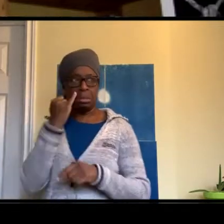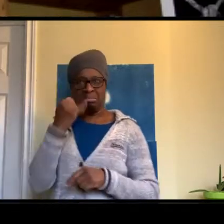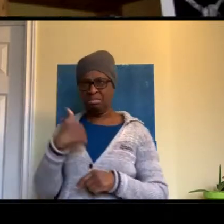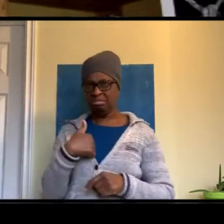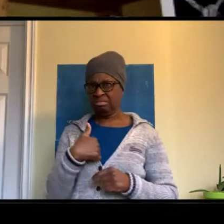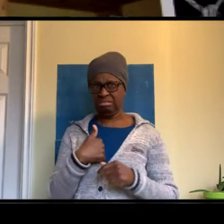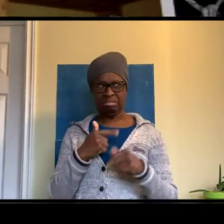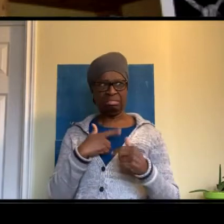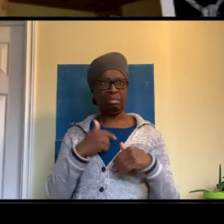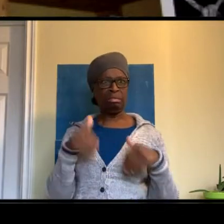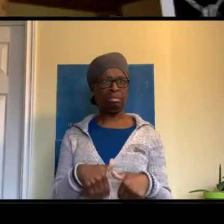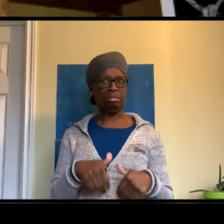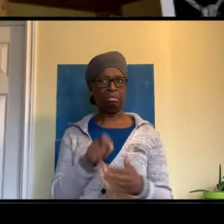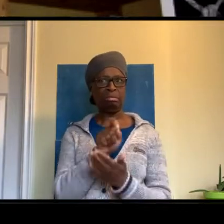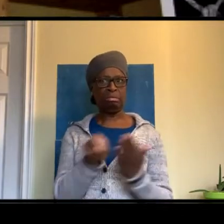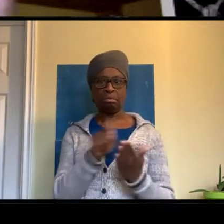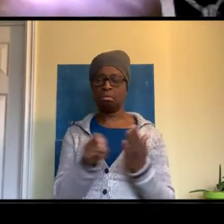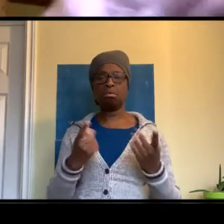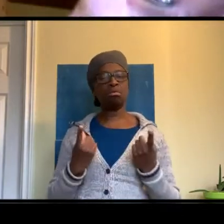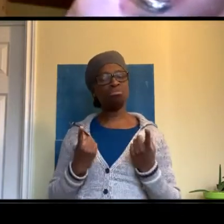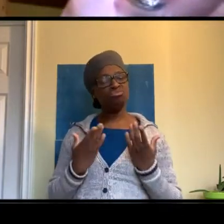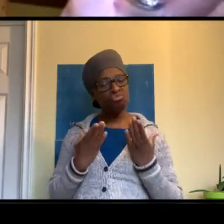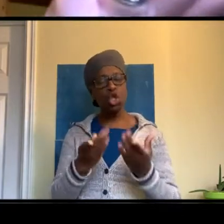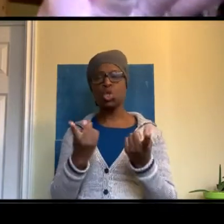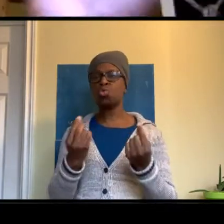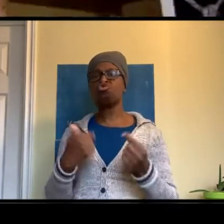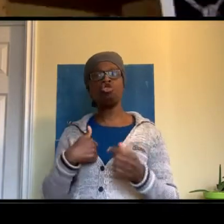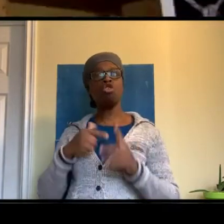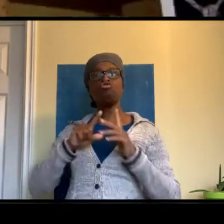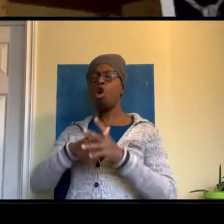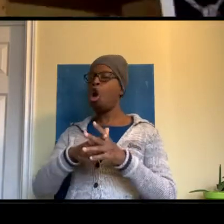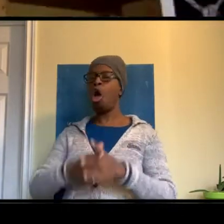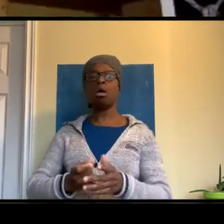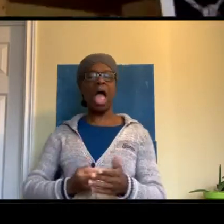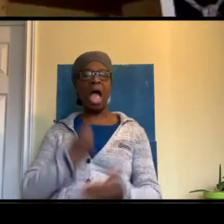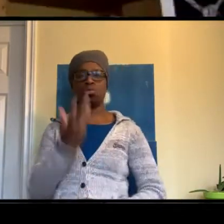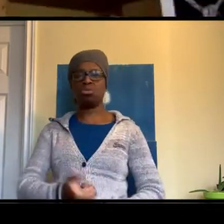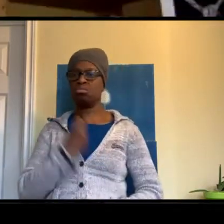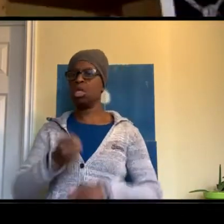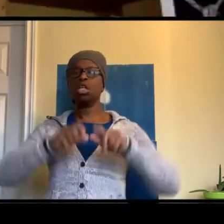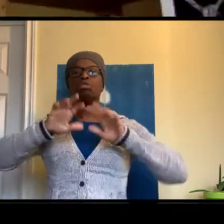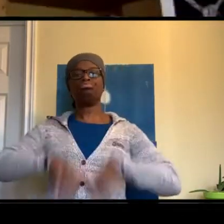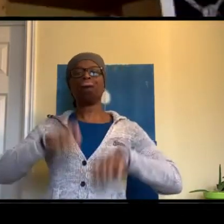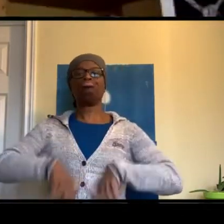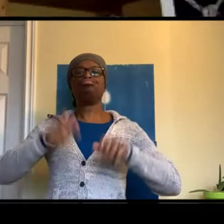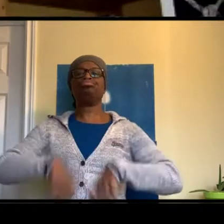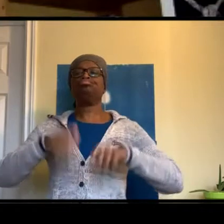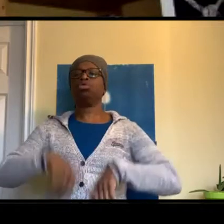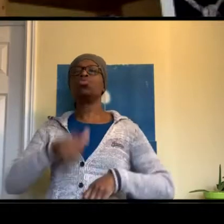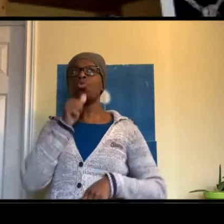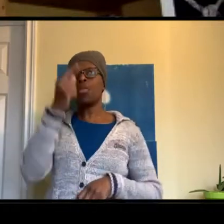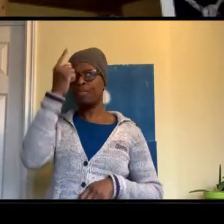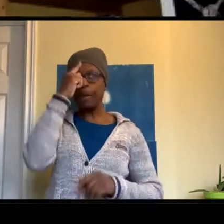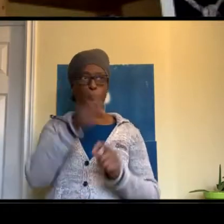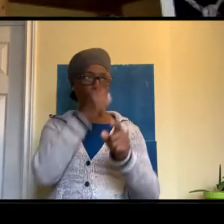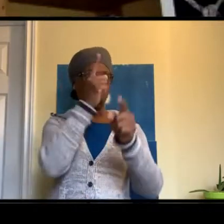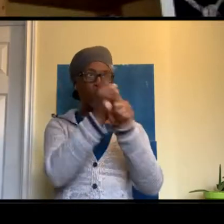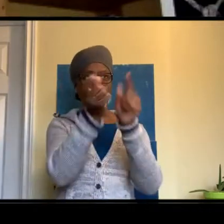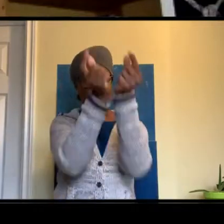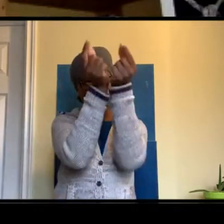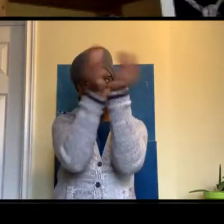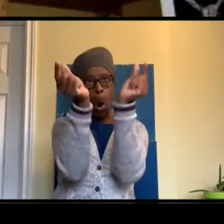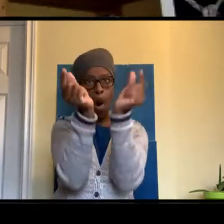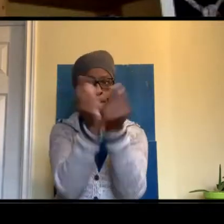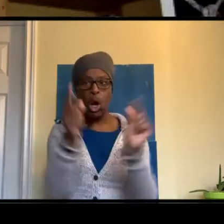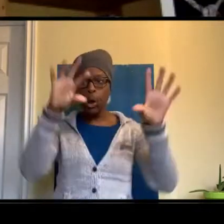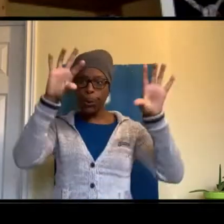really beneficial for people. It's something that I do a lot, and I do it in my art journaling as well as when I'm planning for business projects. And what